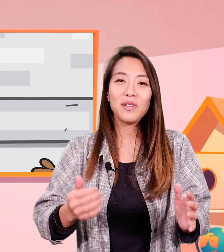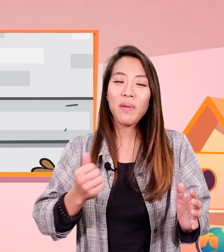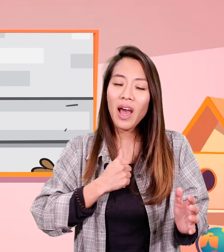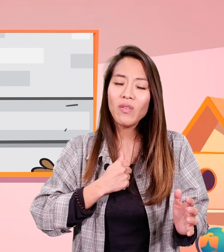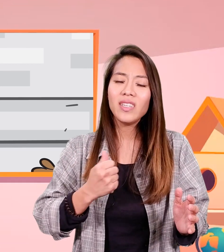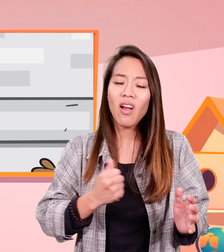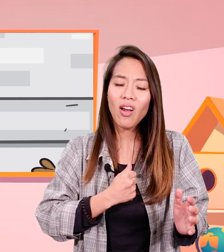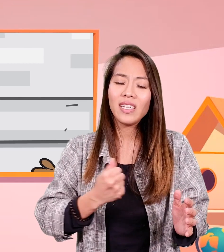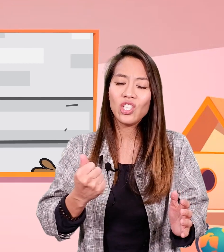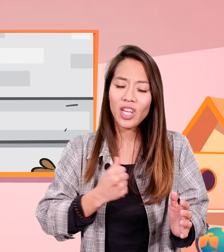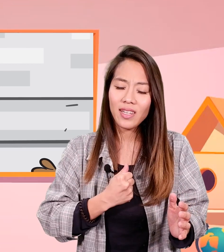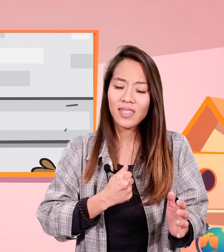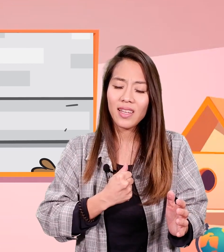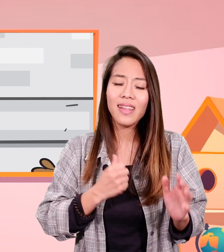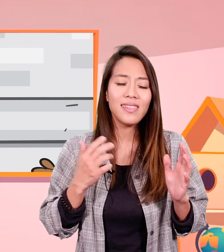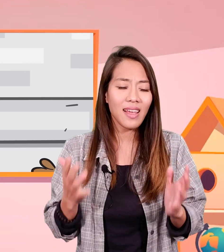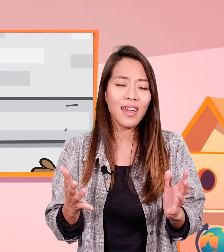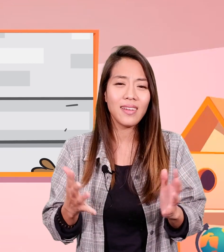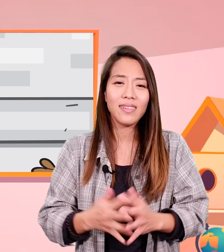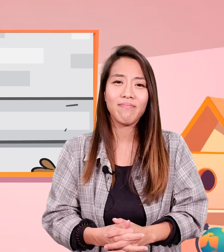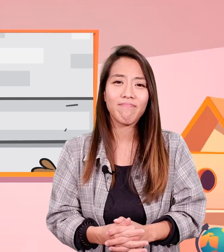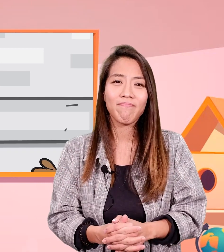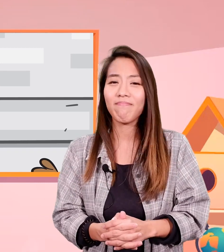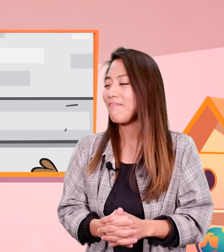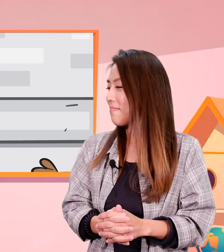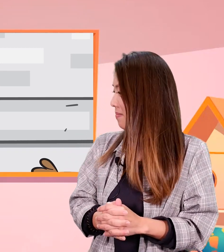tax collector pounded on his chest and said,